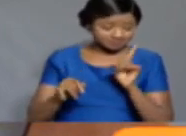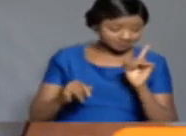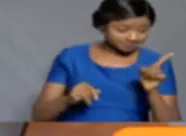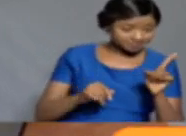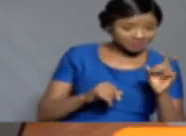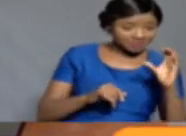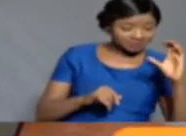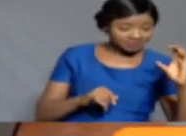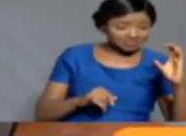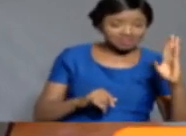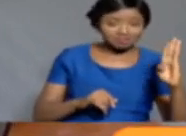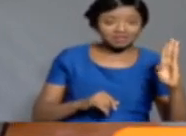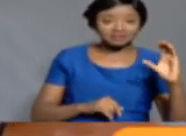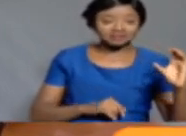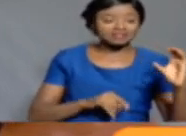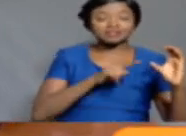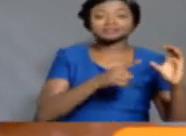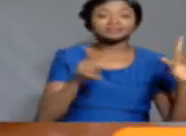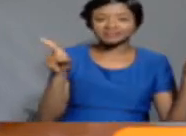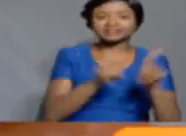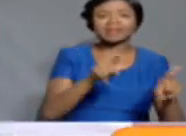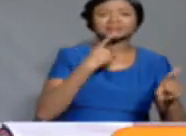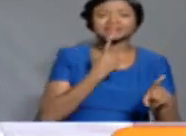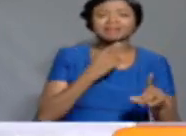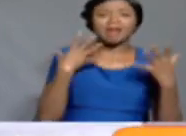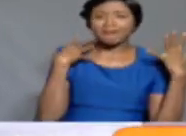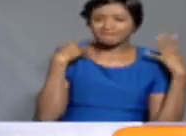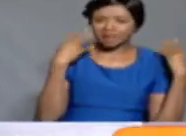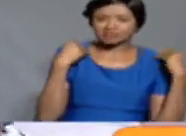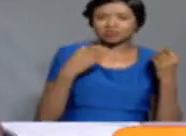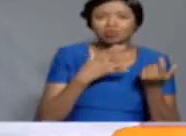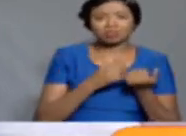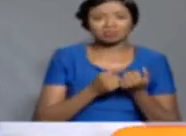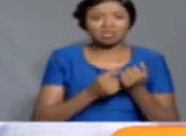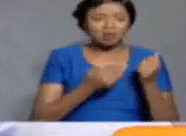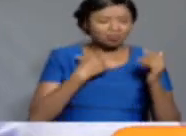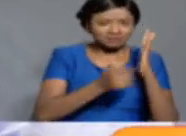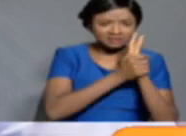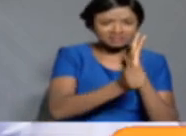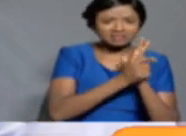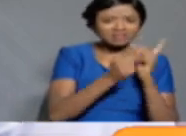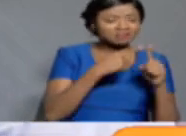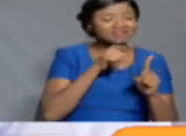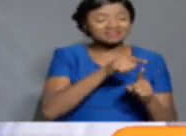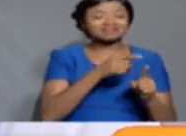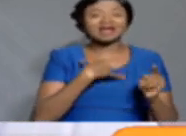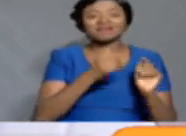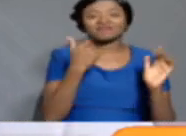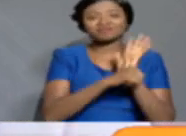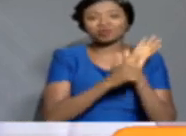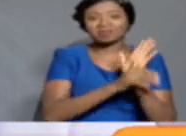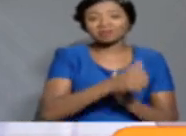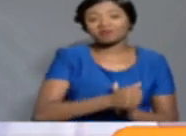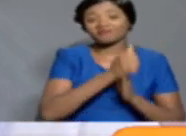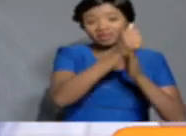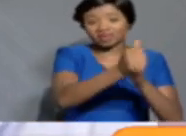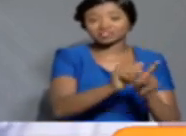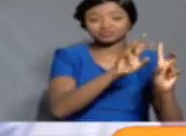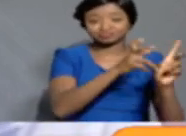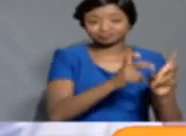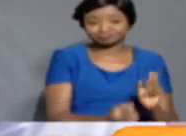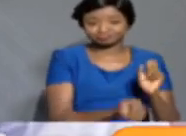about being very practical, but obviously it's running into a number of leadership issues. And I just want to mention one